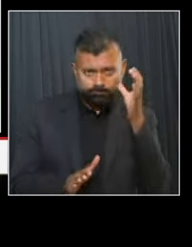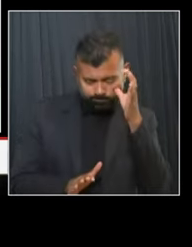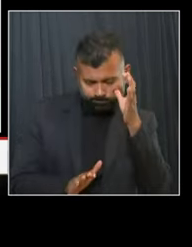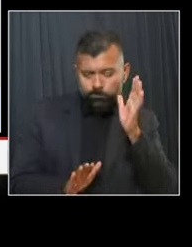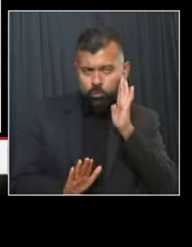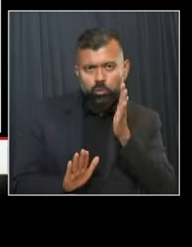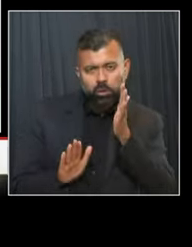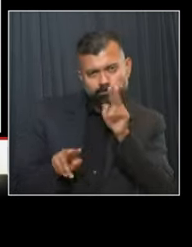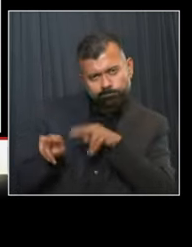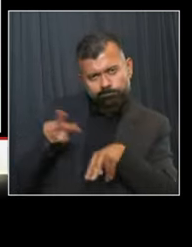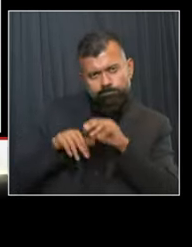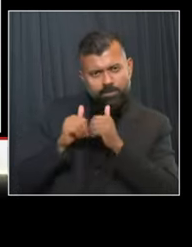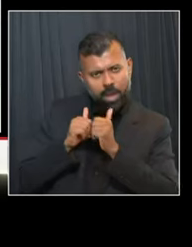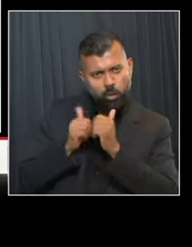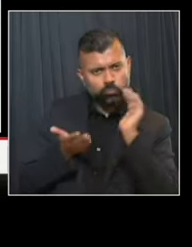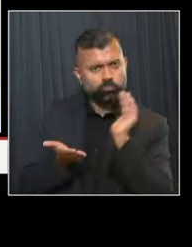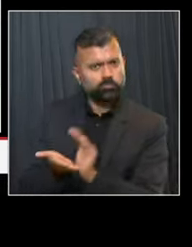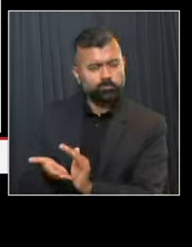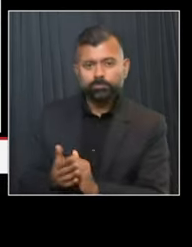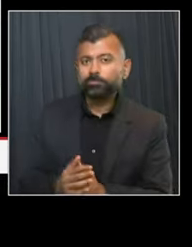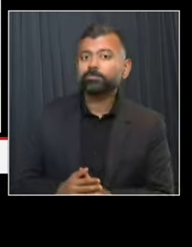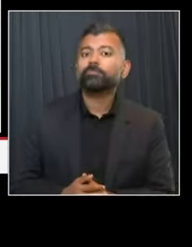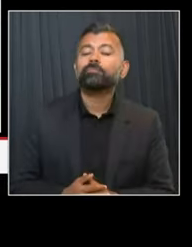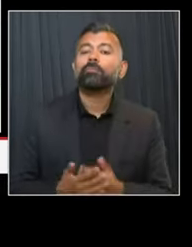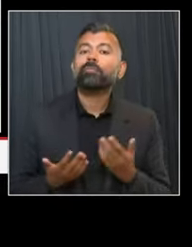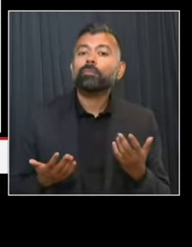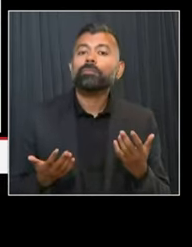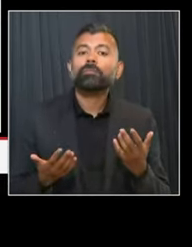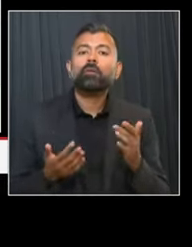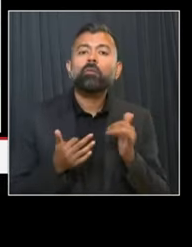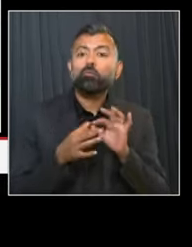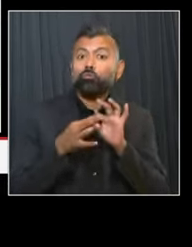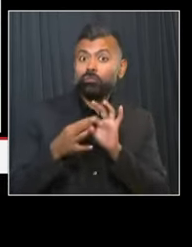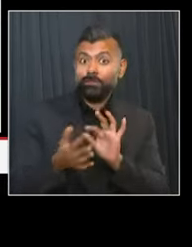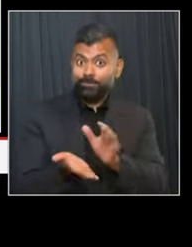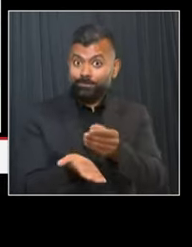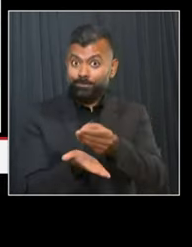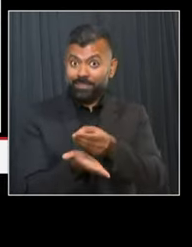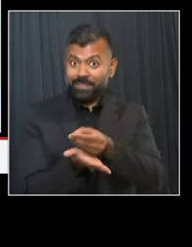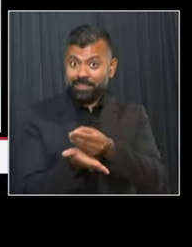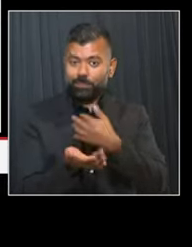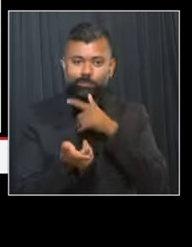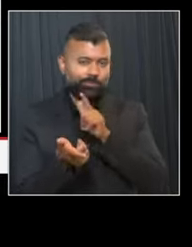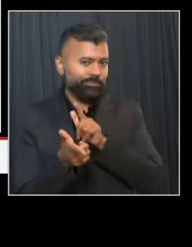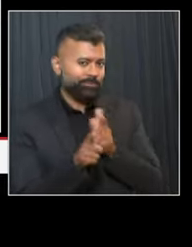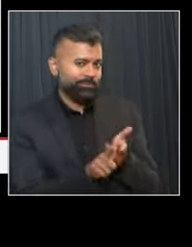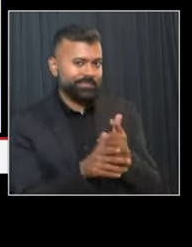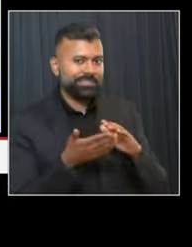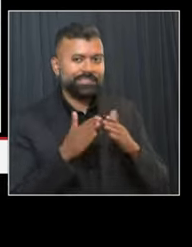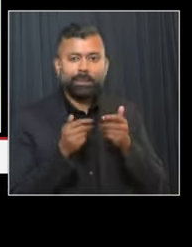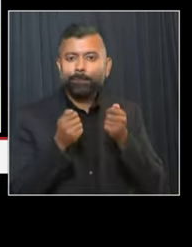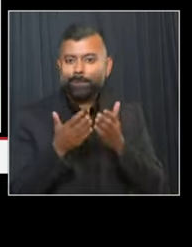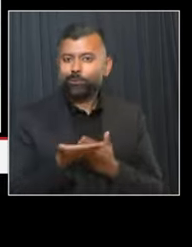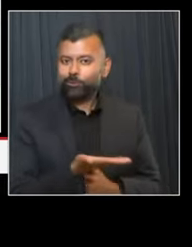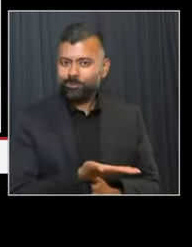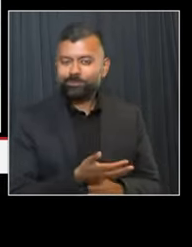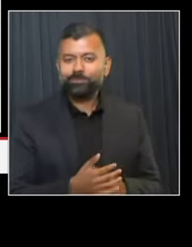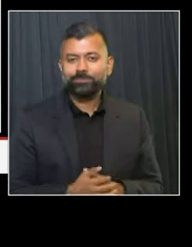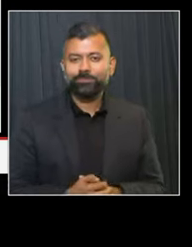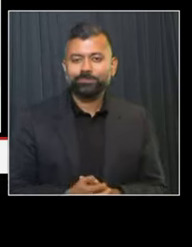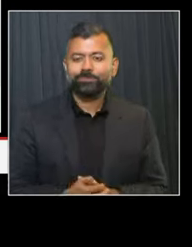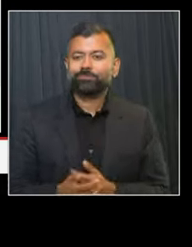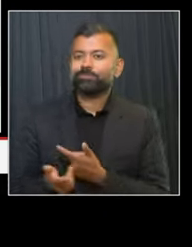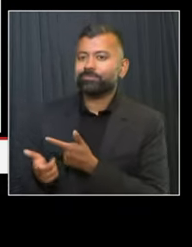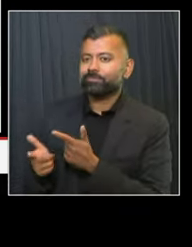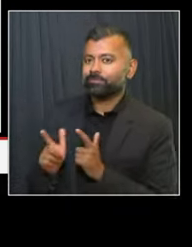any dollars. I'll get more specific. There's no cuts in the 26 budget. I'm looking